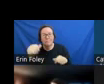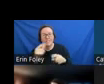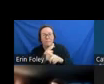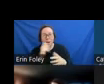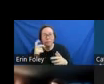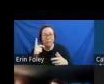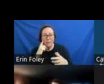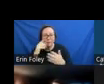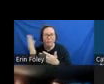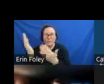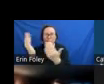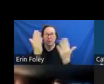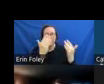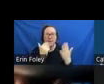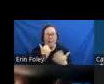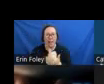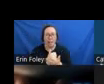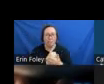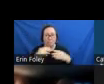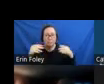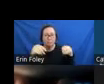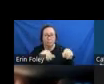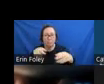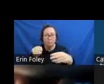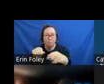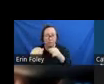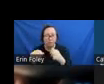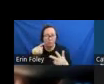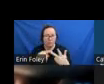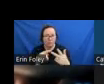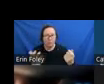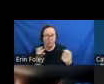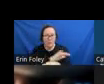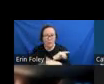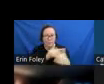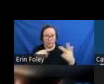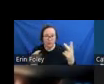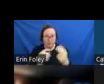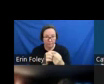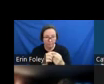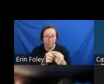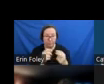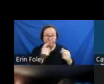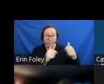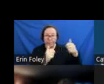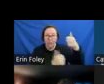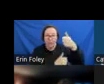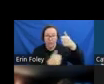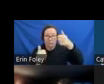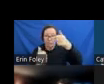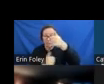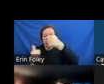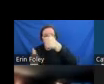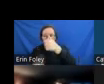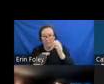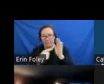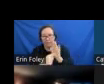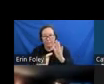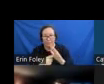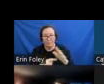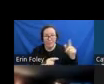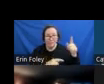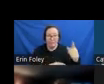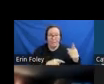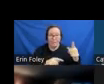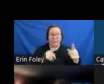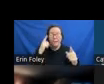Now, we have now added under each one of our